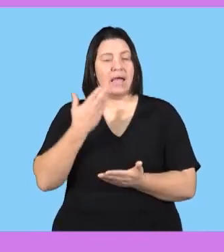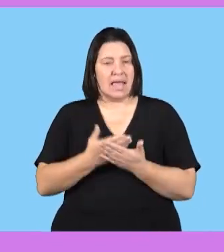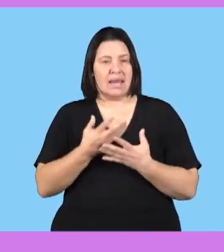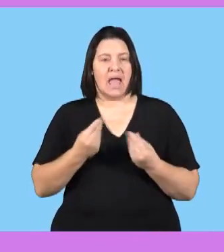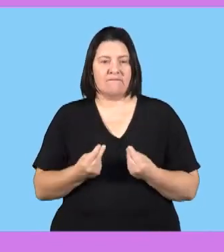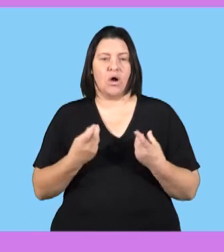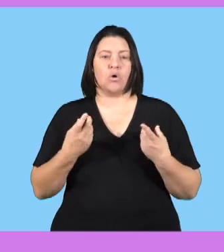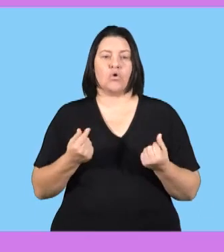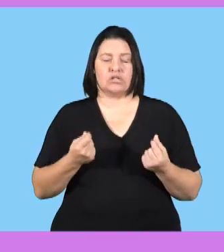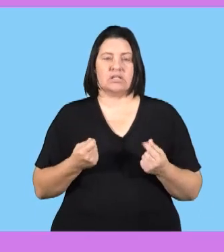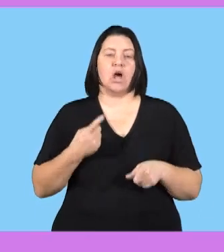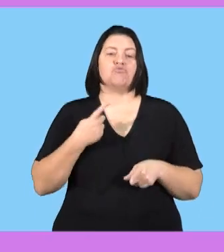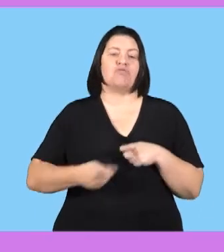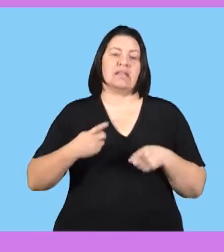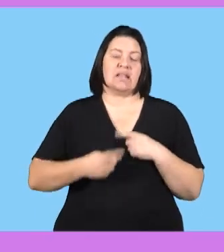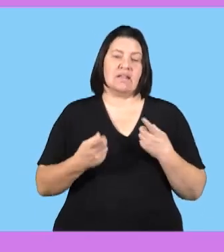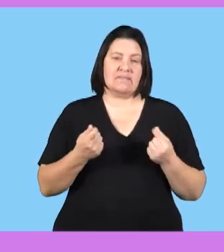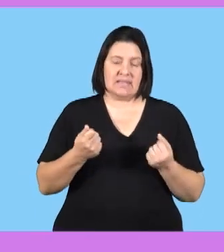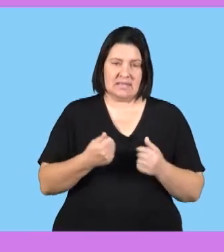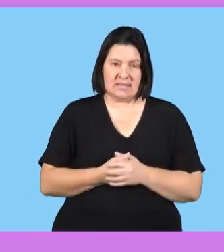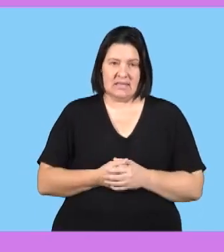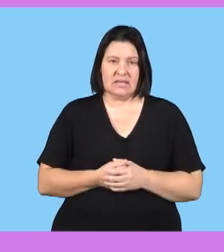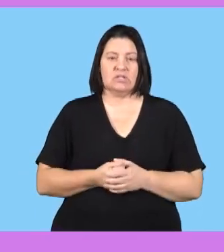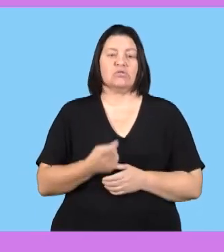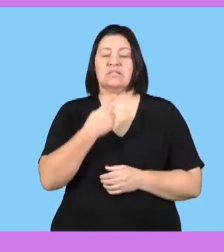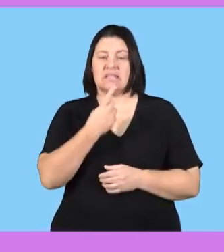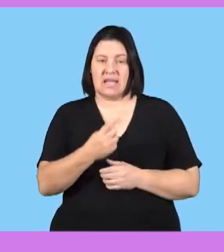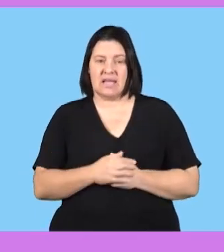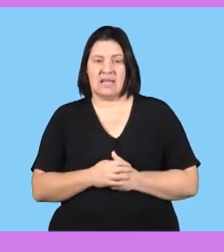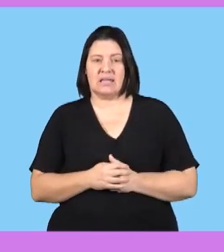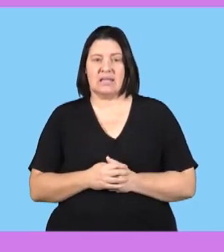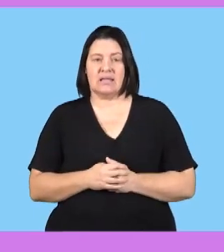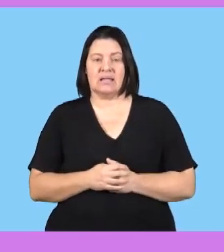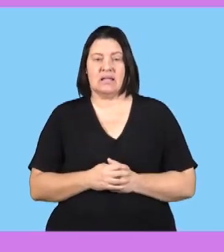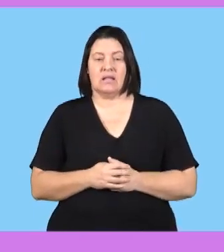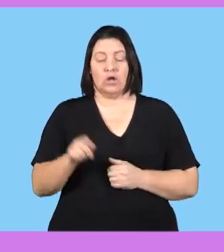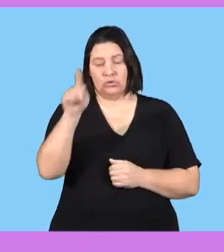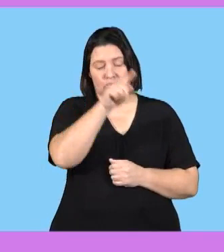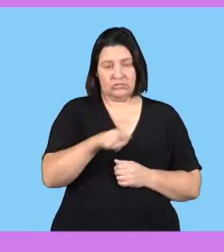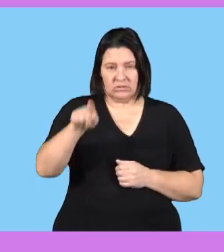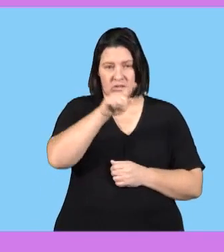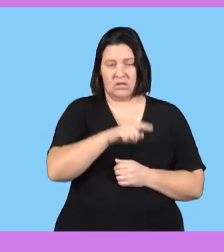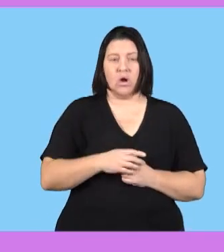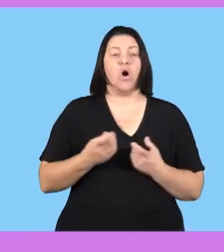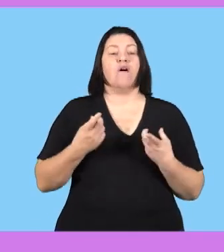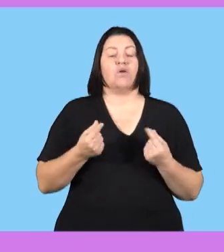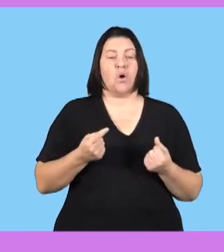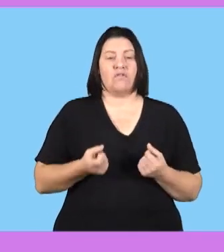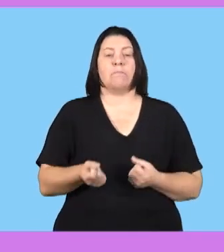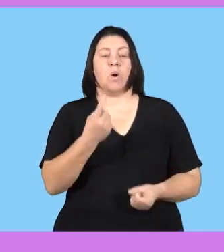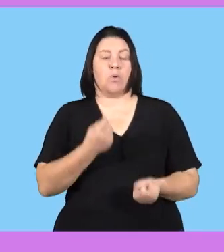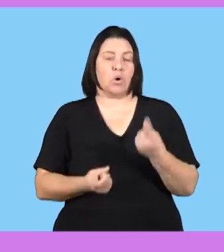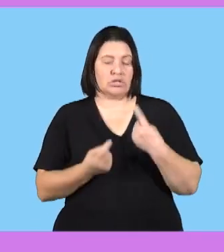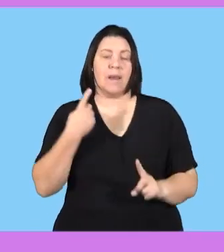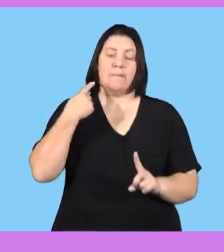we can get the cost for the rental fee. Therefore, we say this total, it is the cost